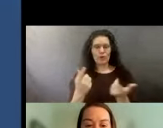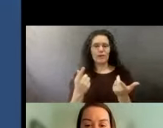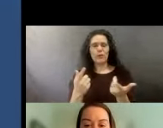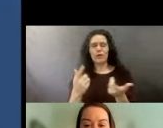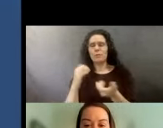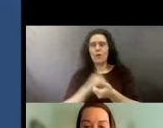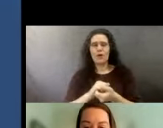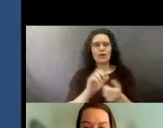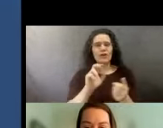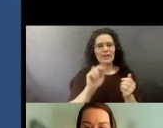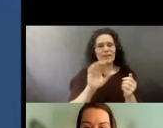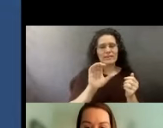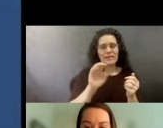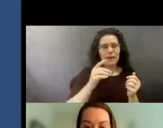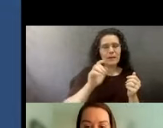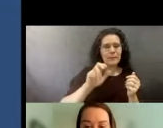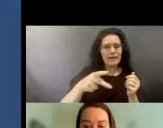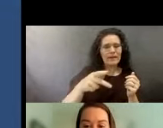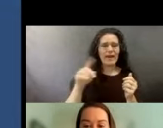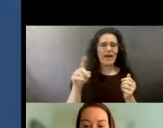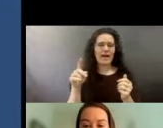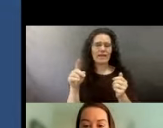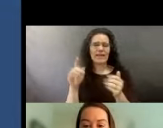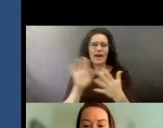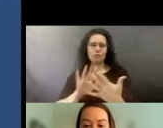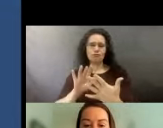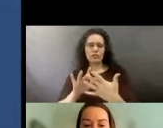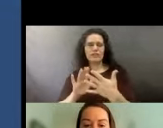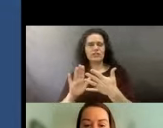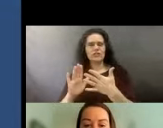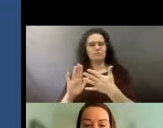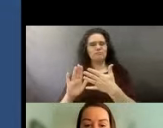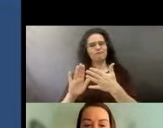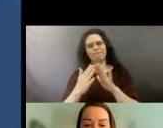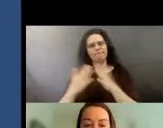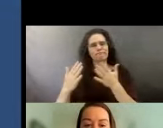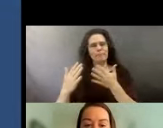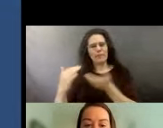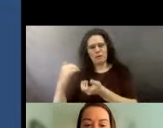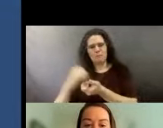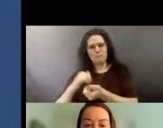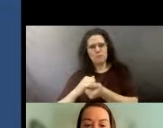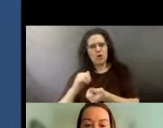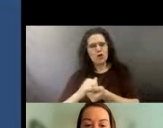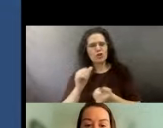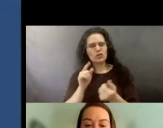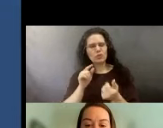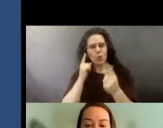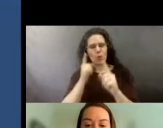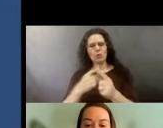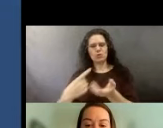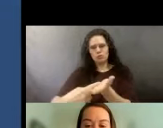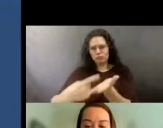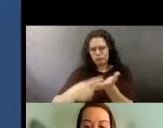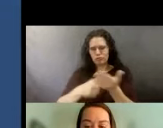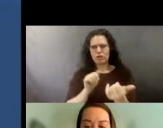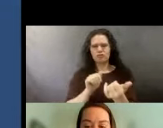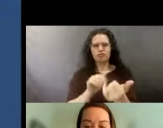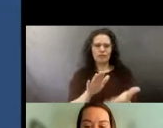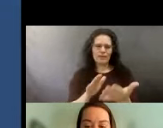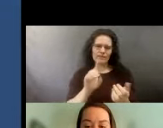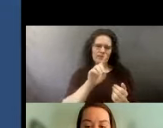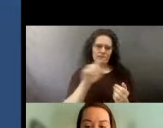on a HRSA-funded webinar, the unique role of MLPs in helping health centers address disability and chronic disease discrimination.